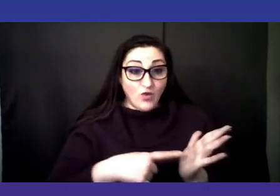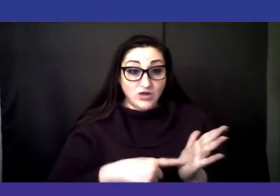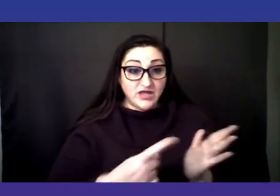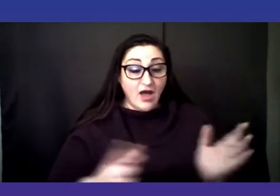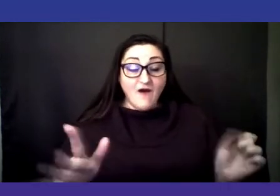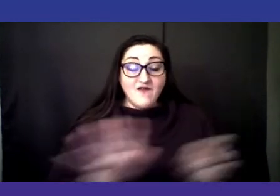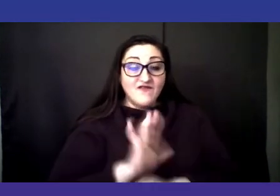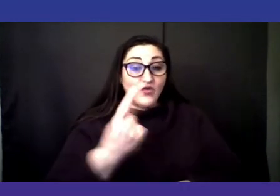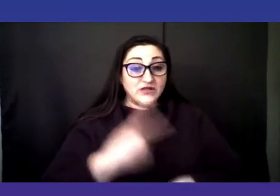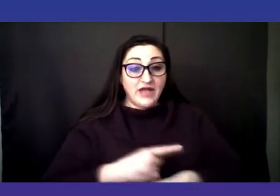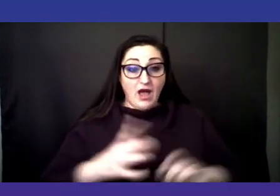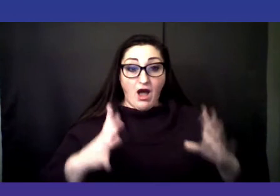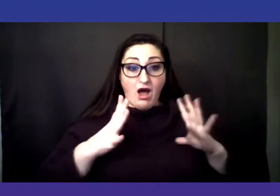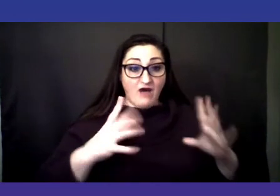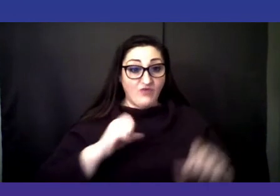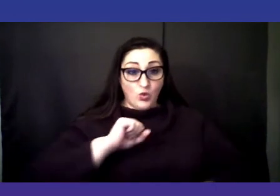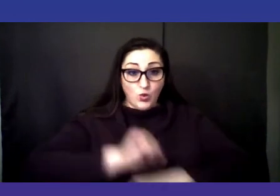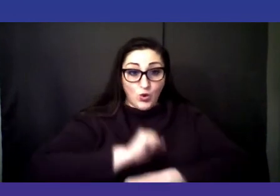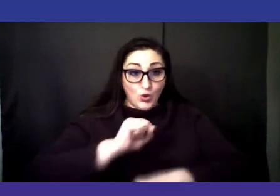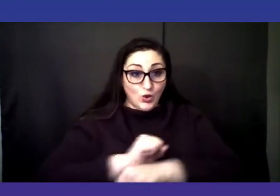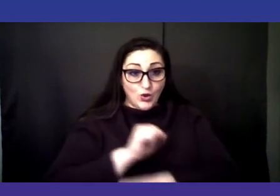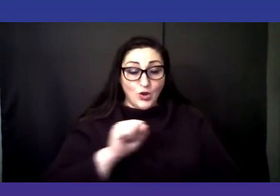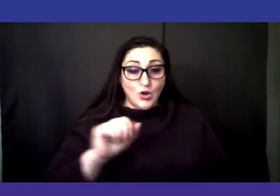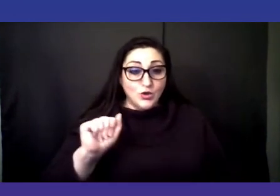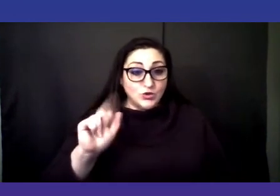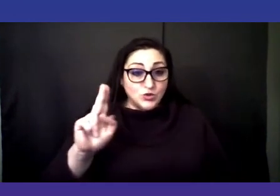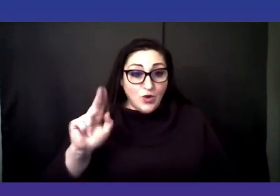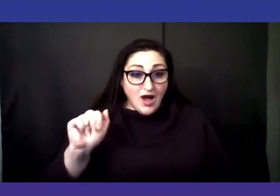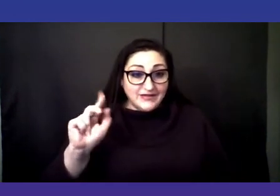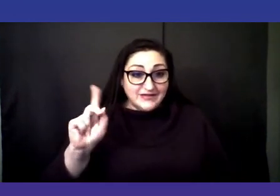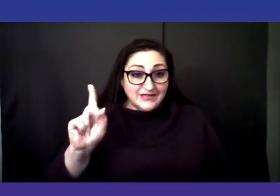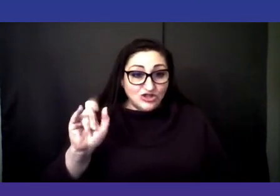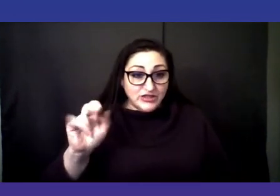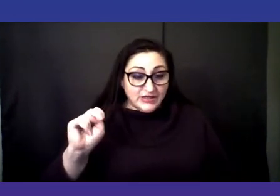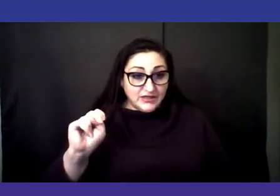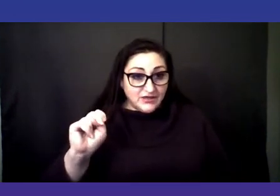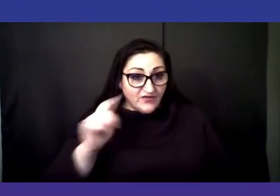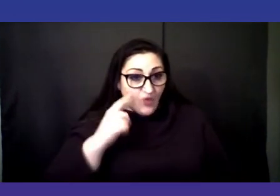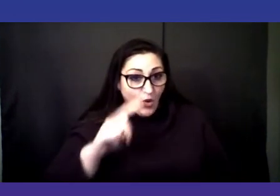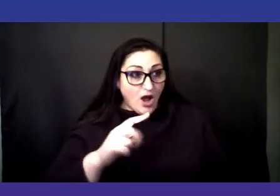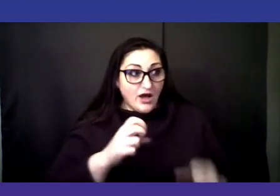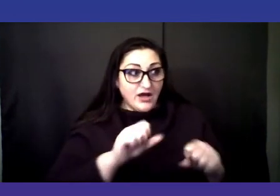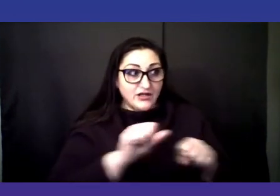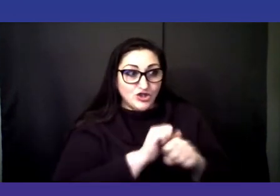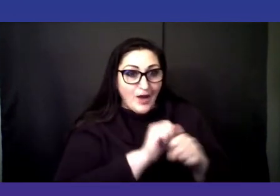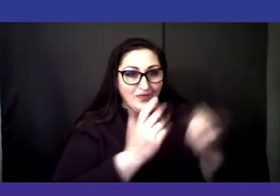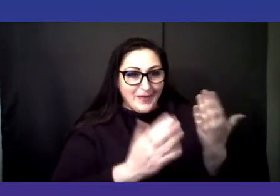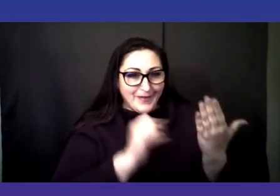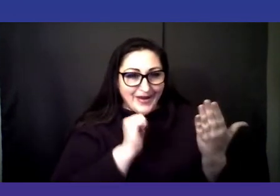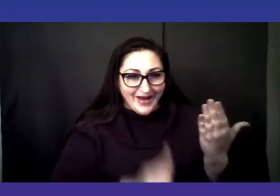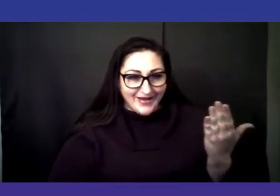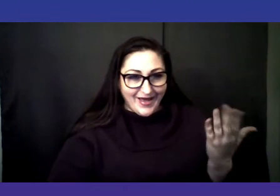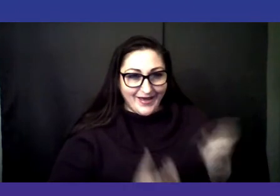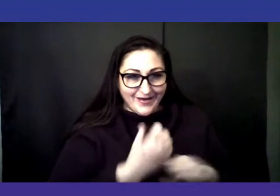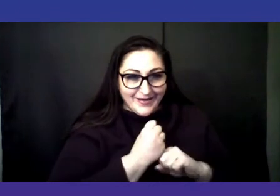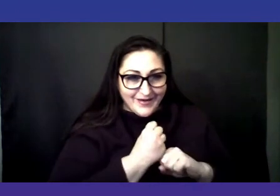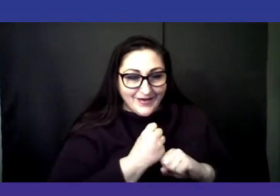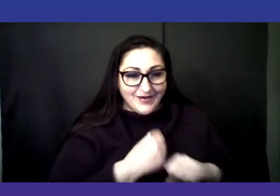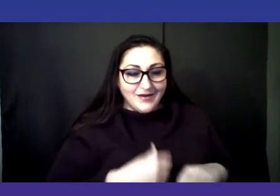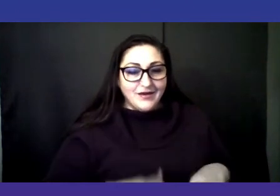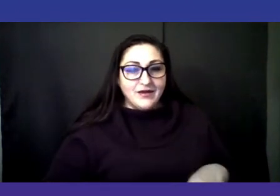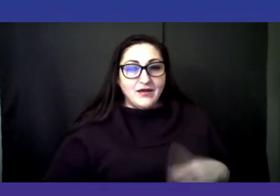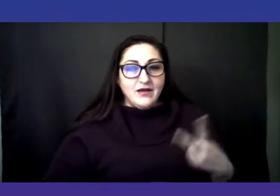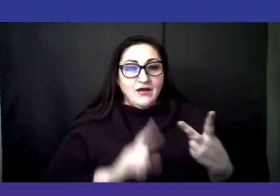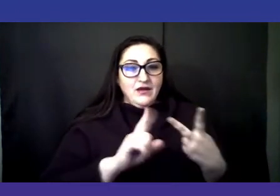to go to an audition they might not get a job for. And I think our intention is also to change